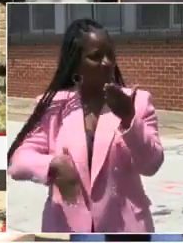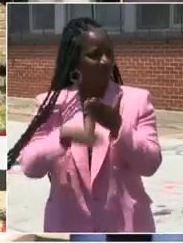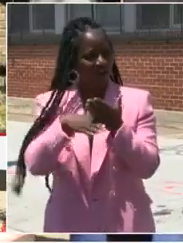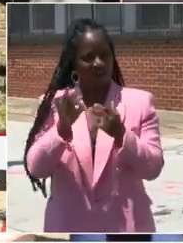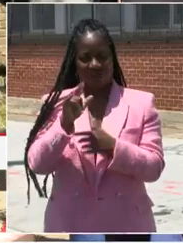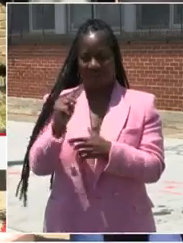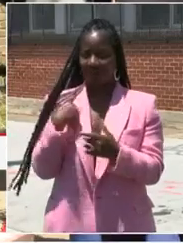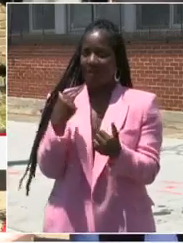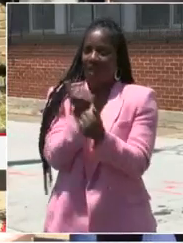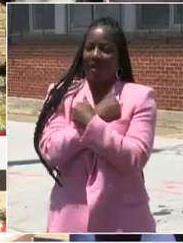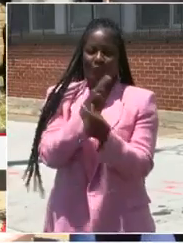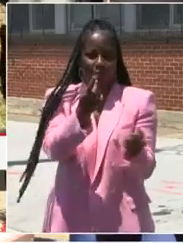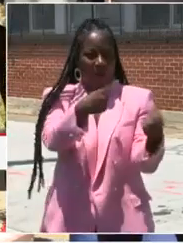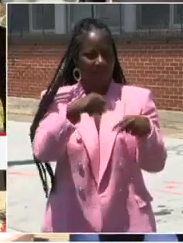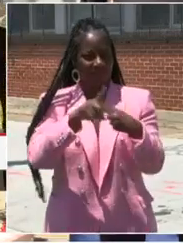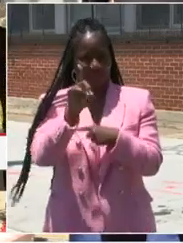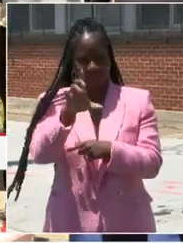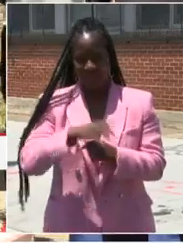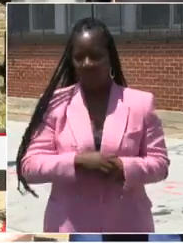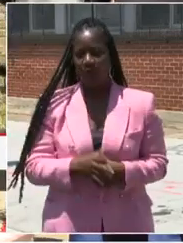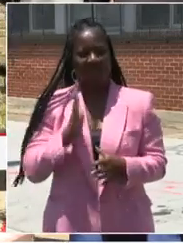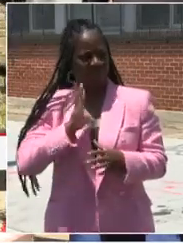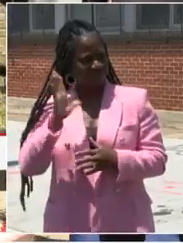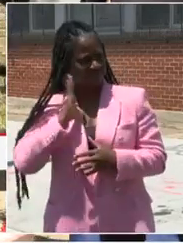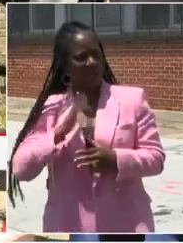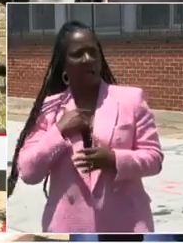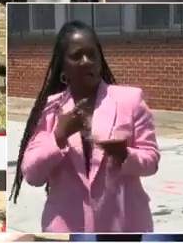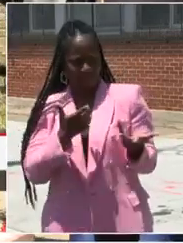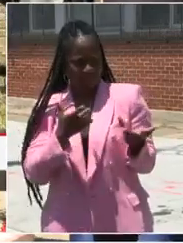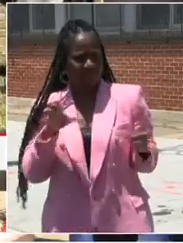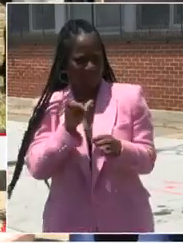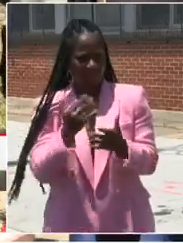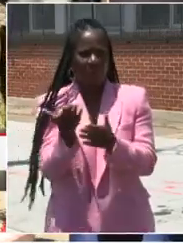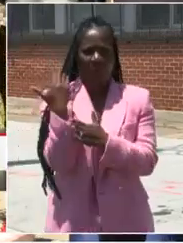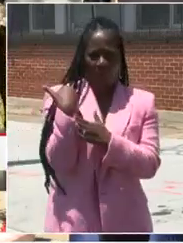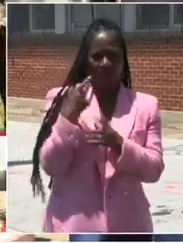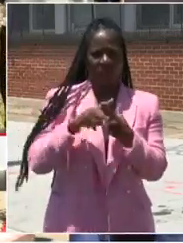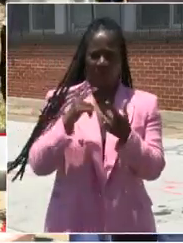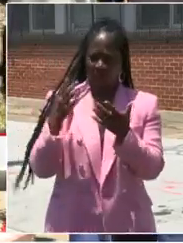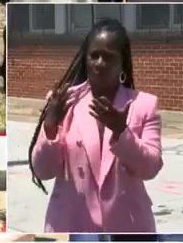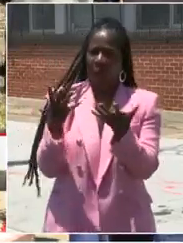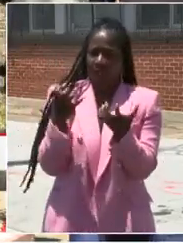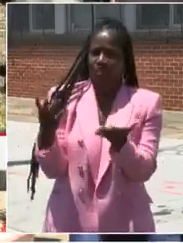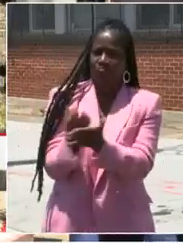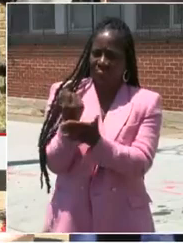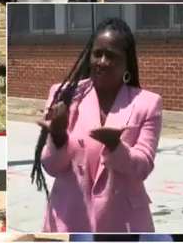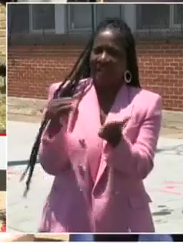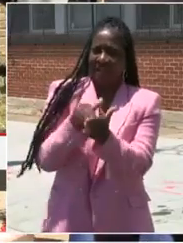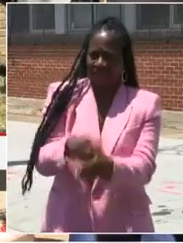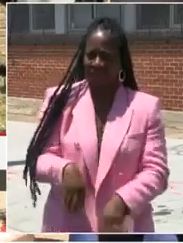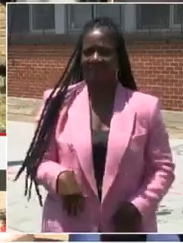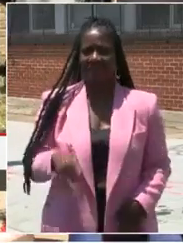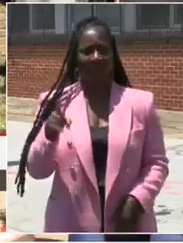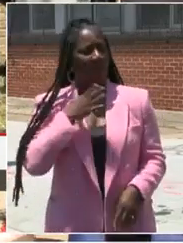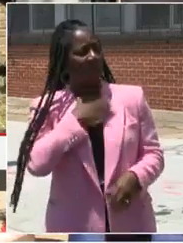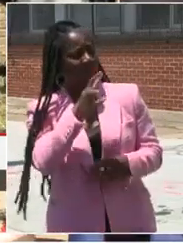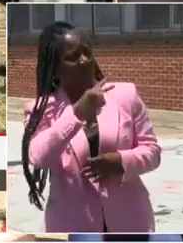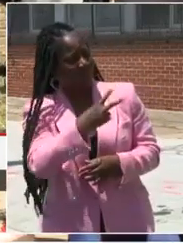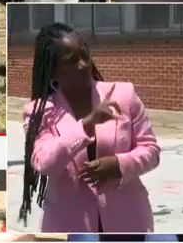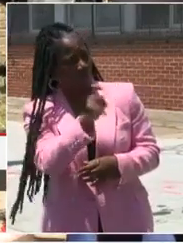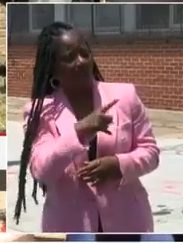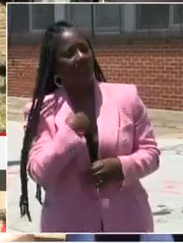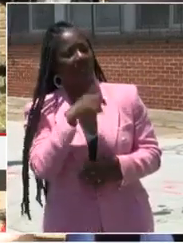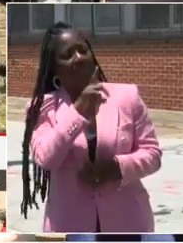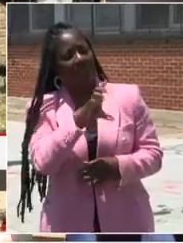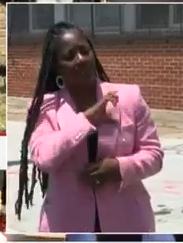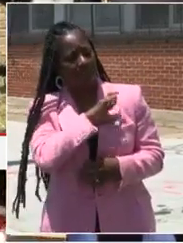come to D.C. We've done this in the past, and we're looking forward to doing it again. Great. And then my second question, D.C. police are